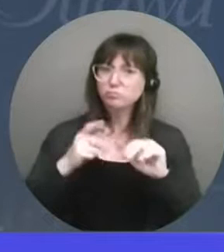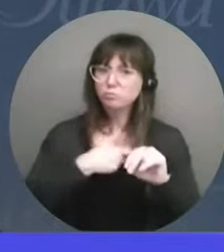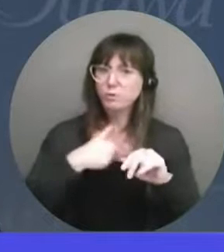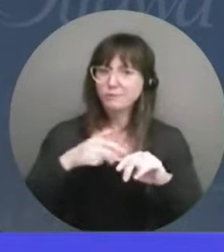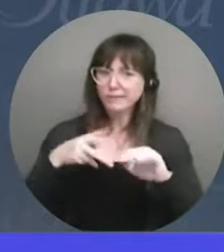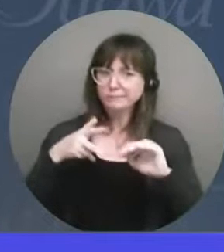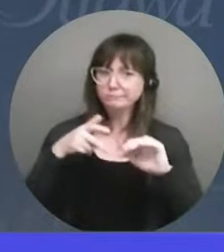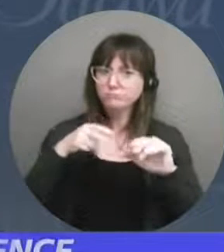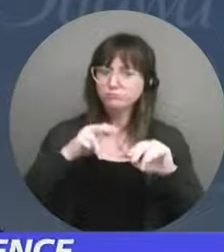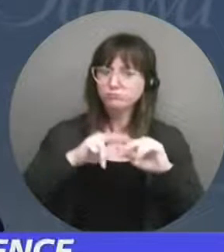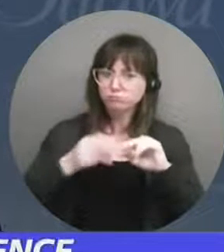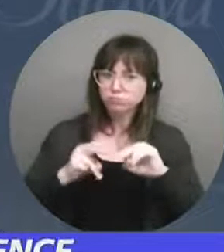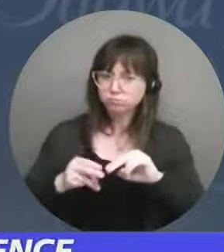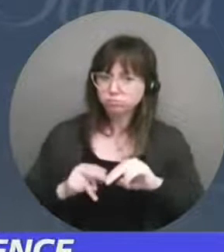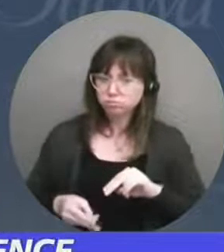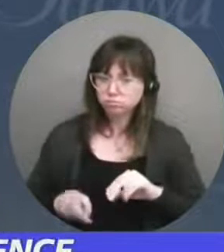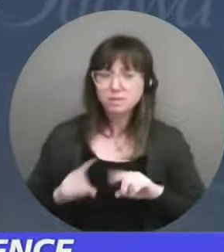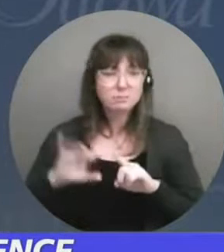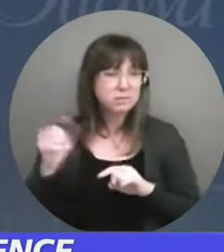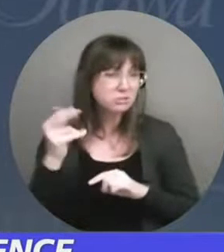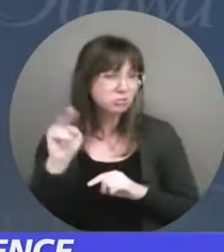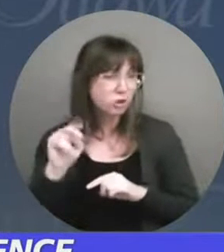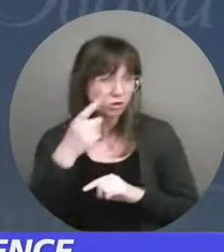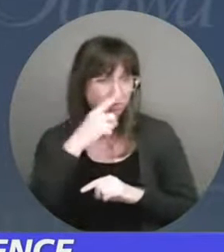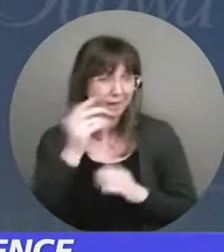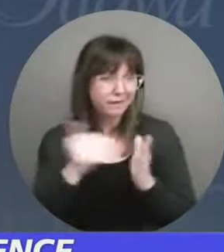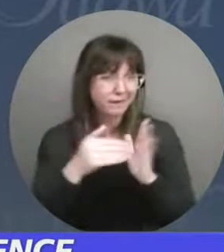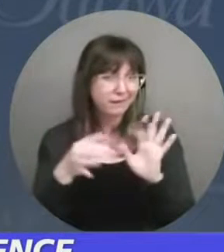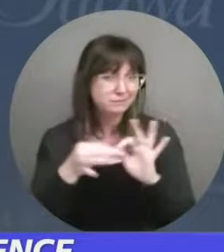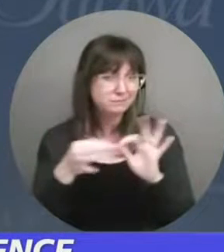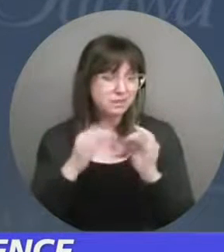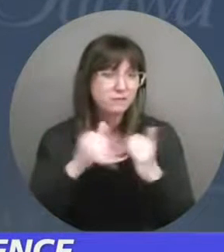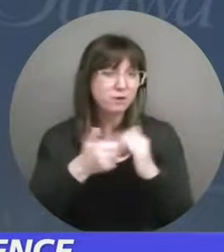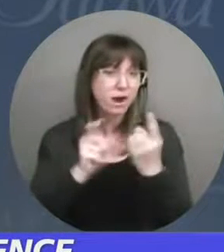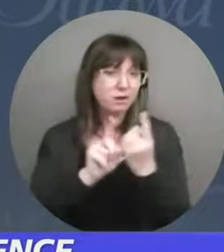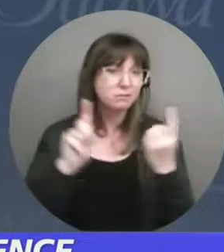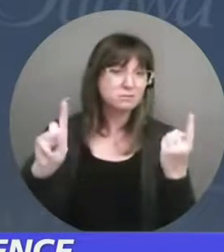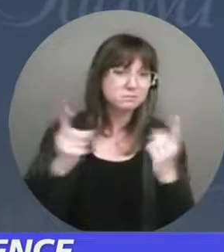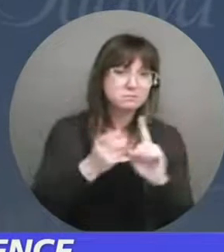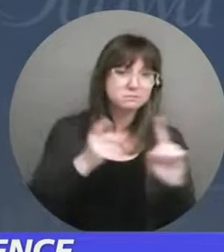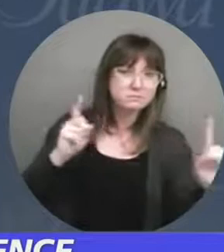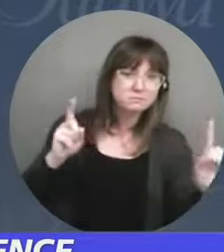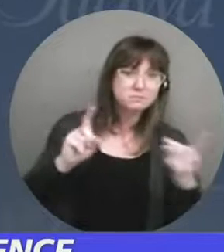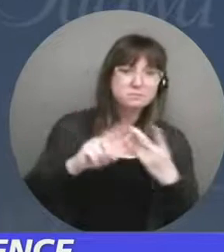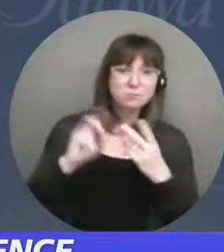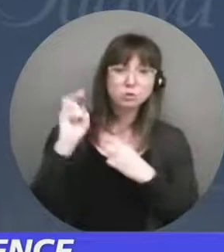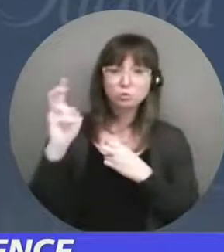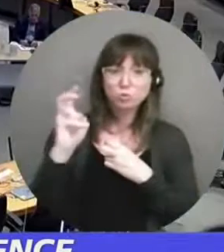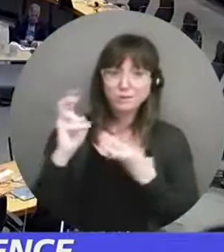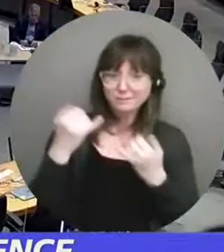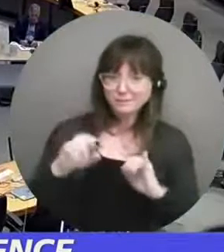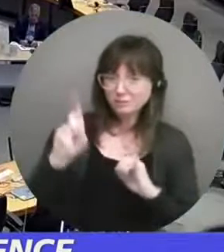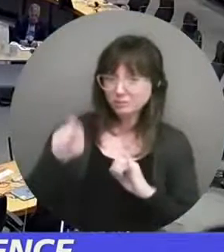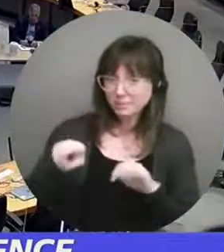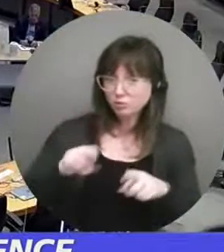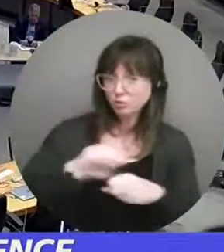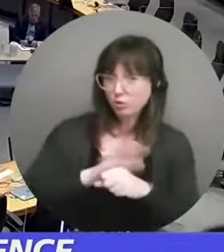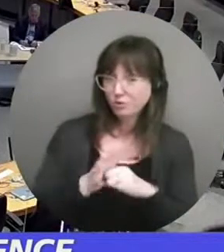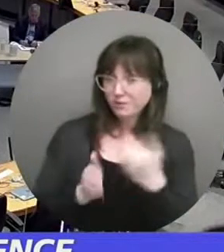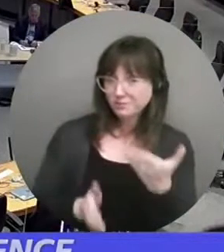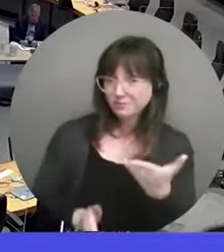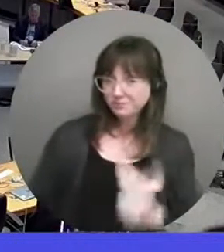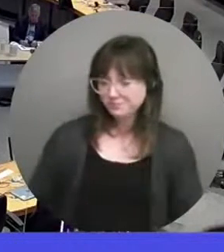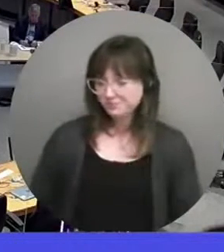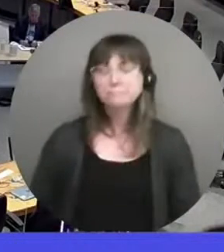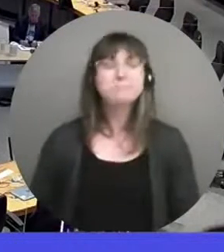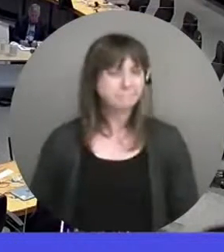repeat your comments with respect to social distancing and so on, and the need for transit during this time? Yes, thank